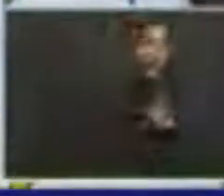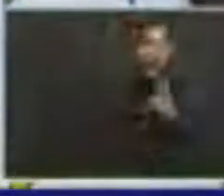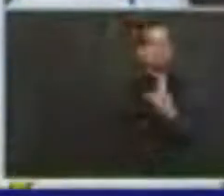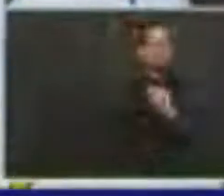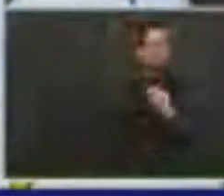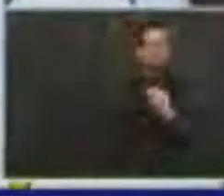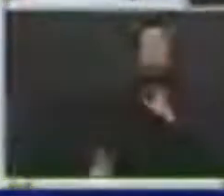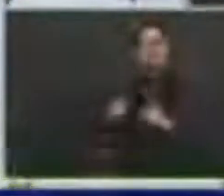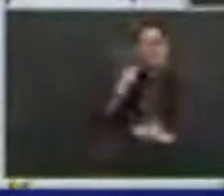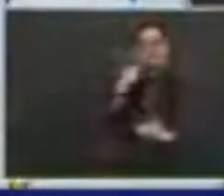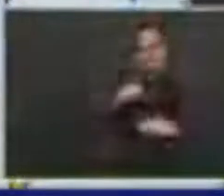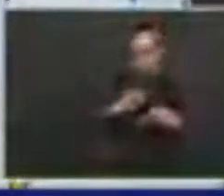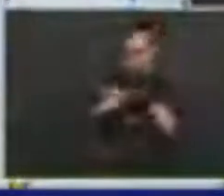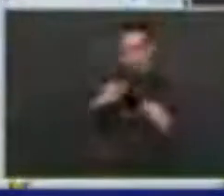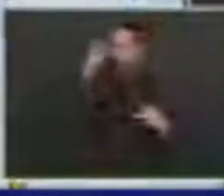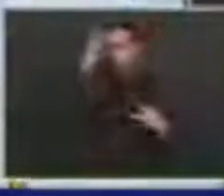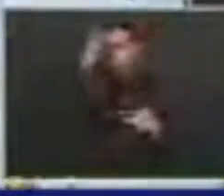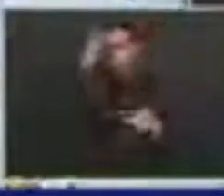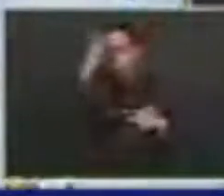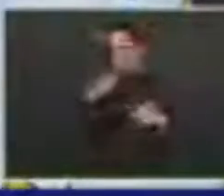sick,